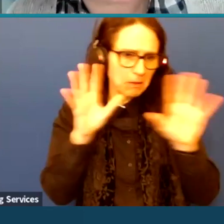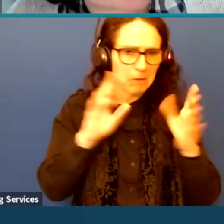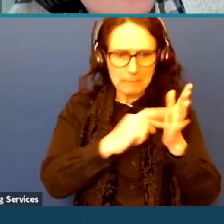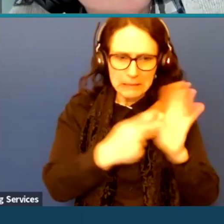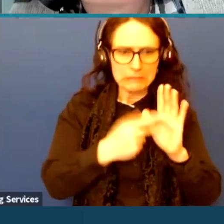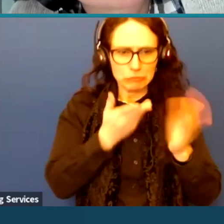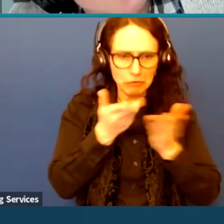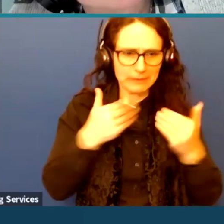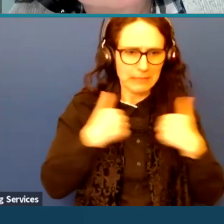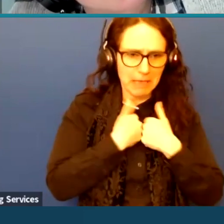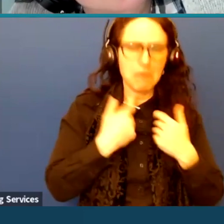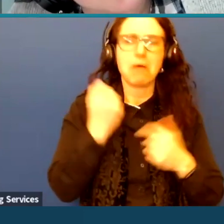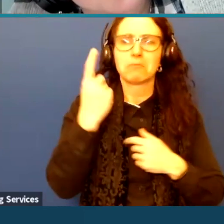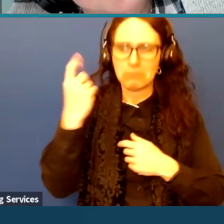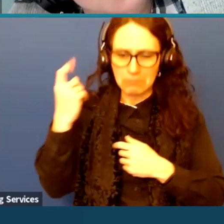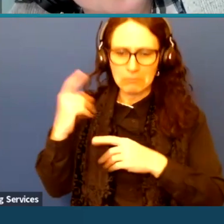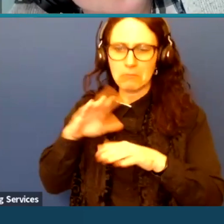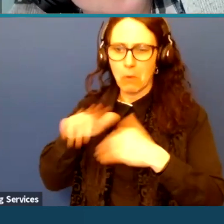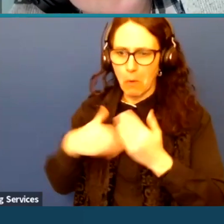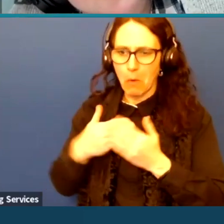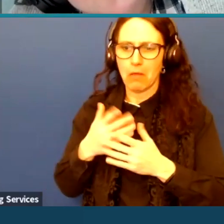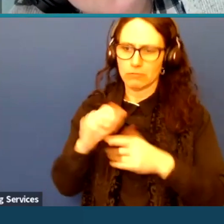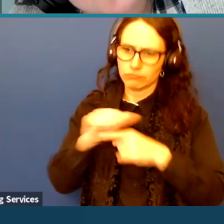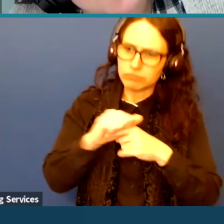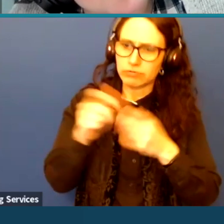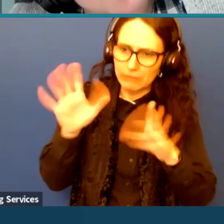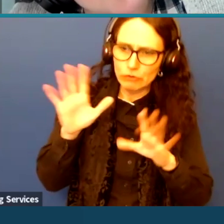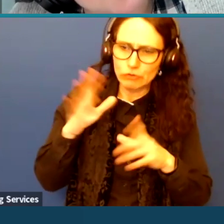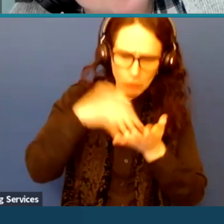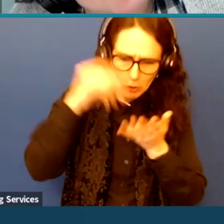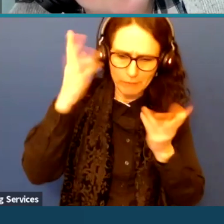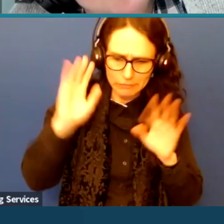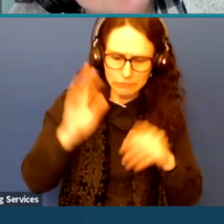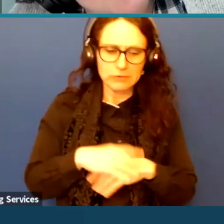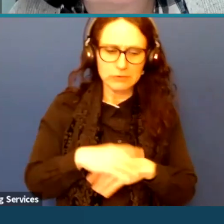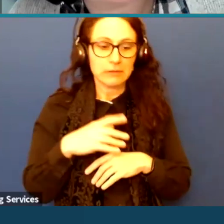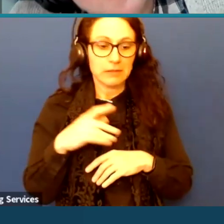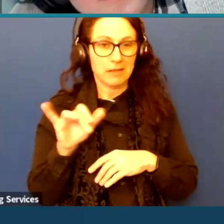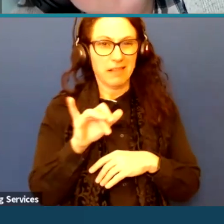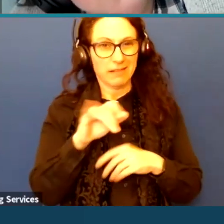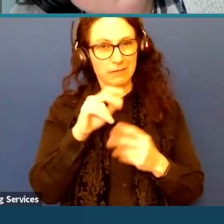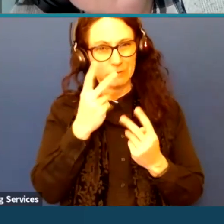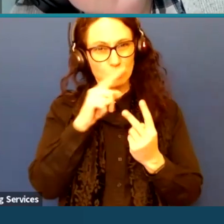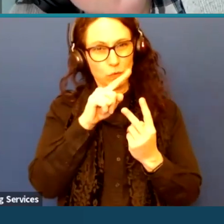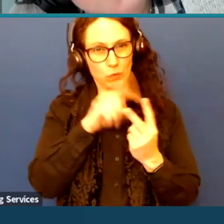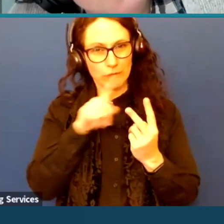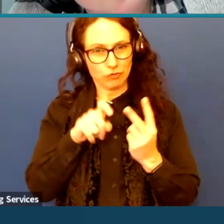animals, and the questions that Kelley mentioned